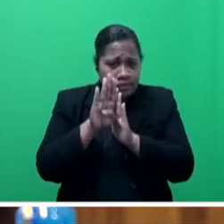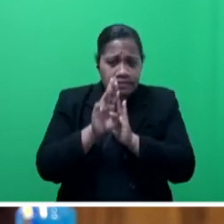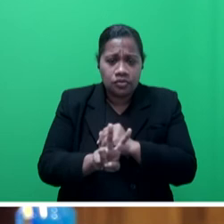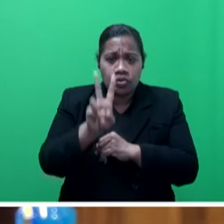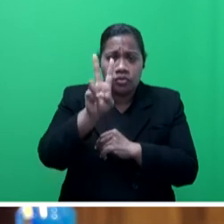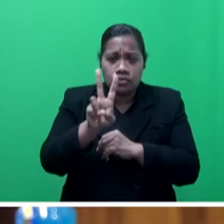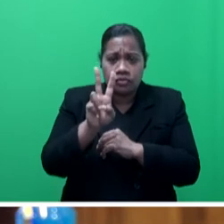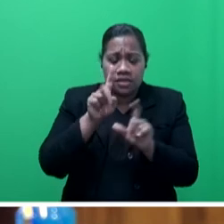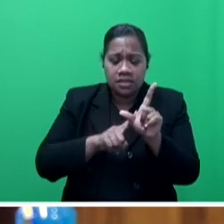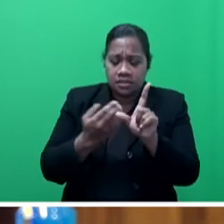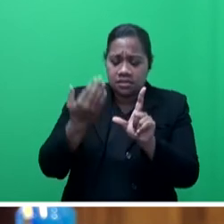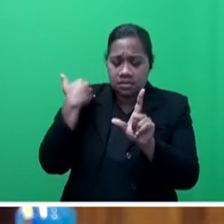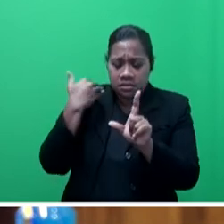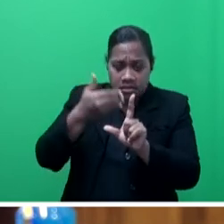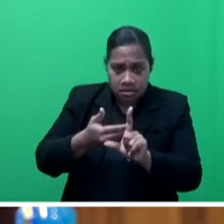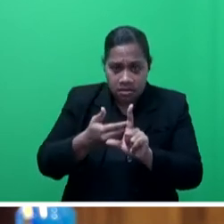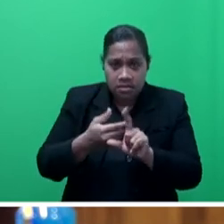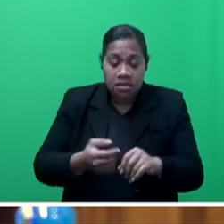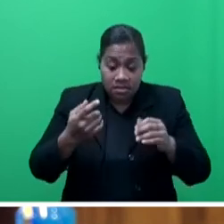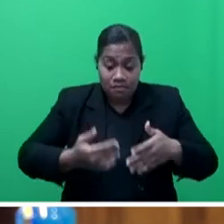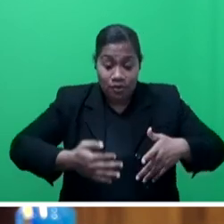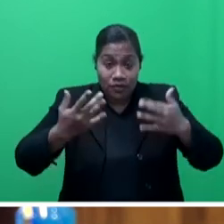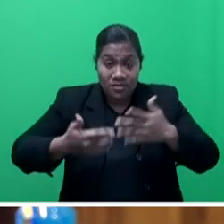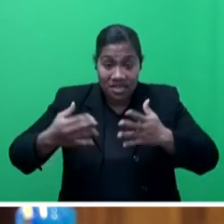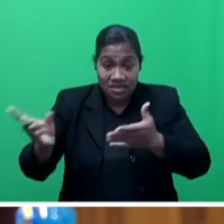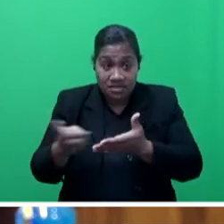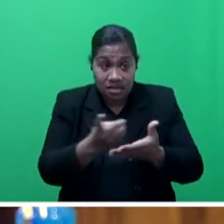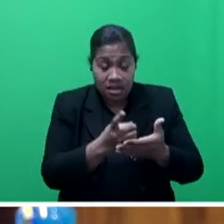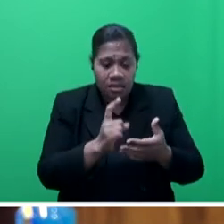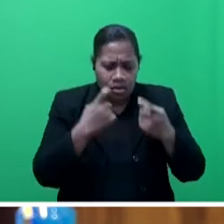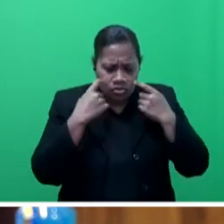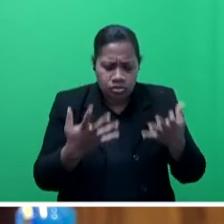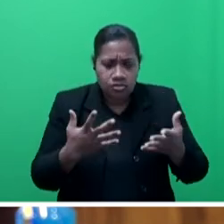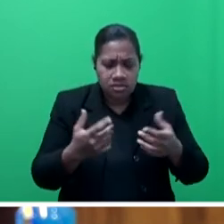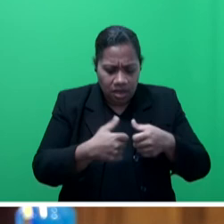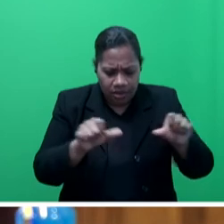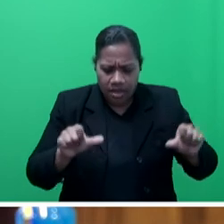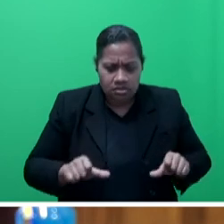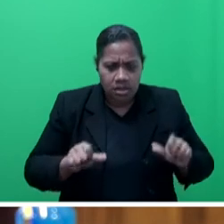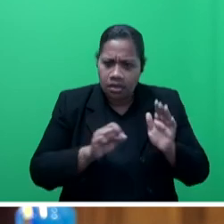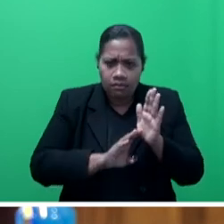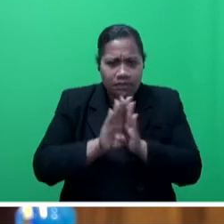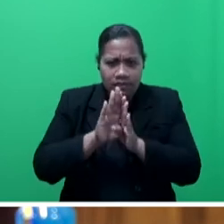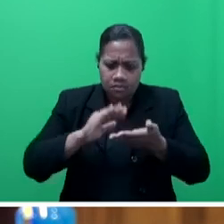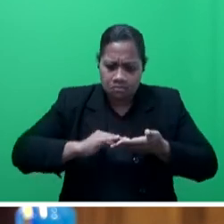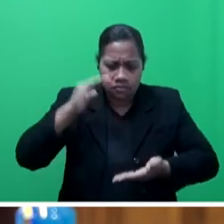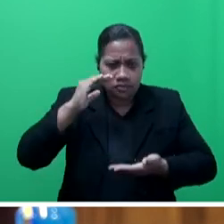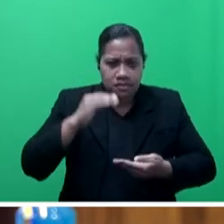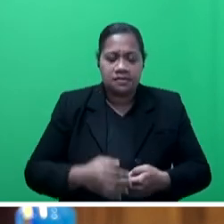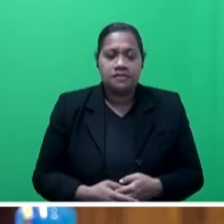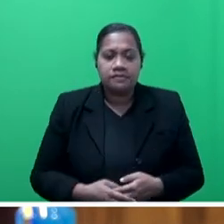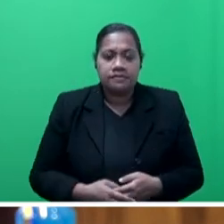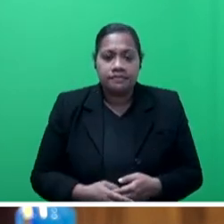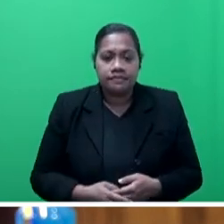The RBF data, Bureau of Stats data shows that agricultural output has increased, Mr. Speaker said. Then Mr. Speaker said, the